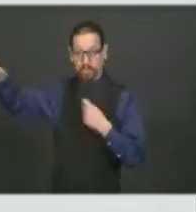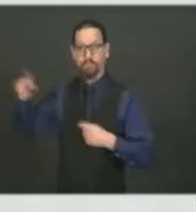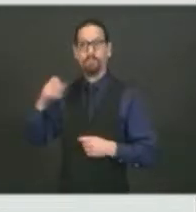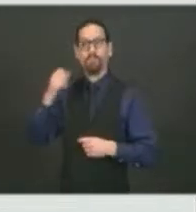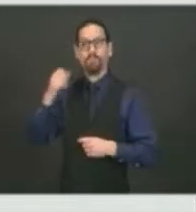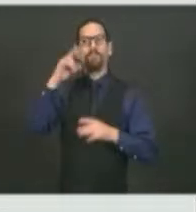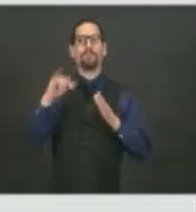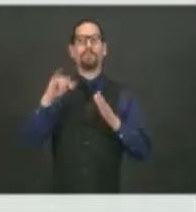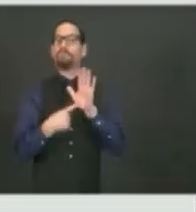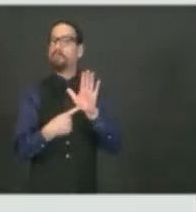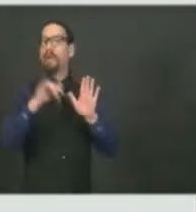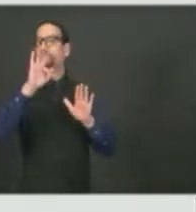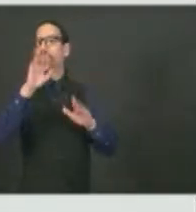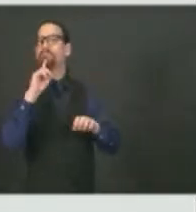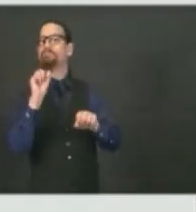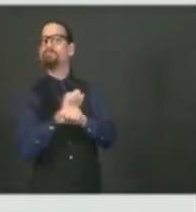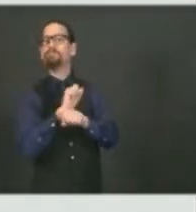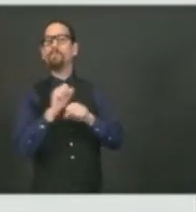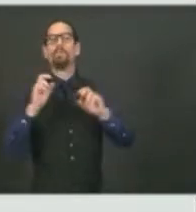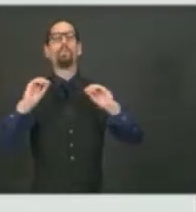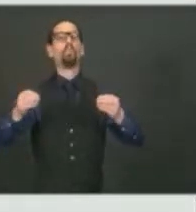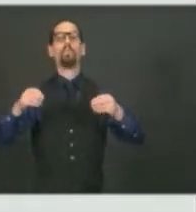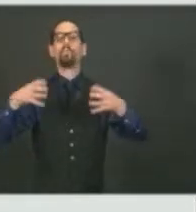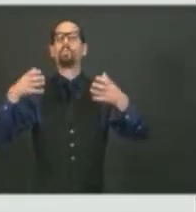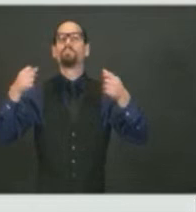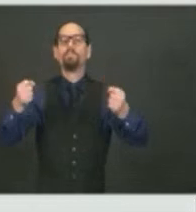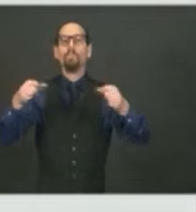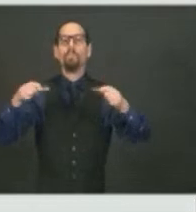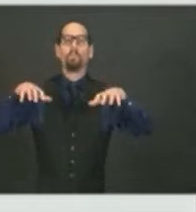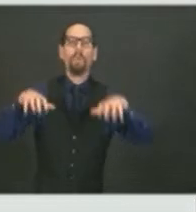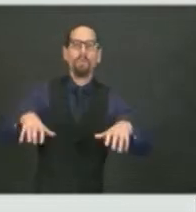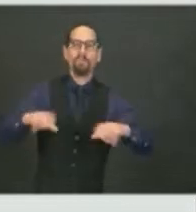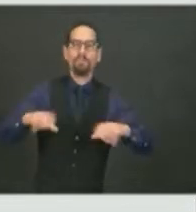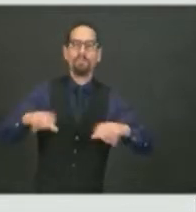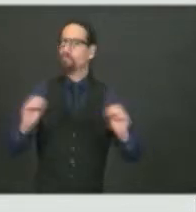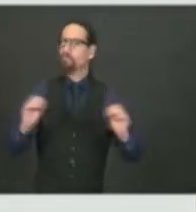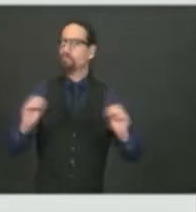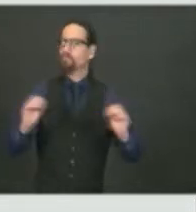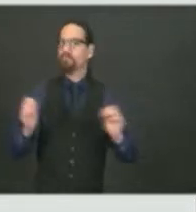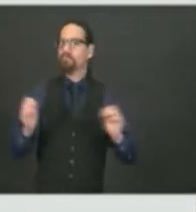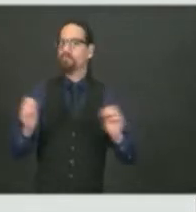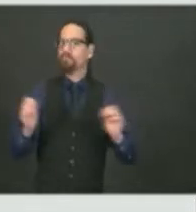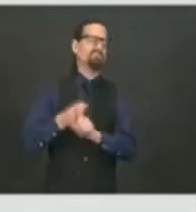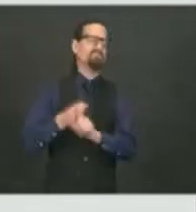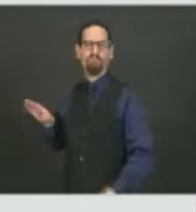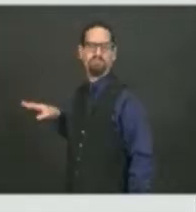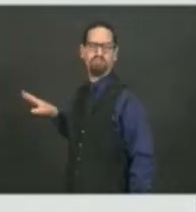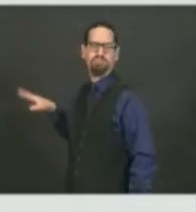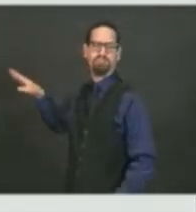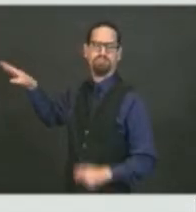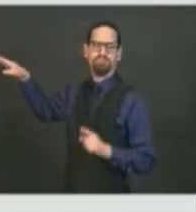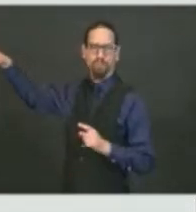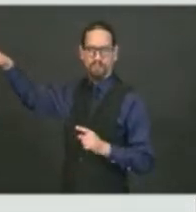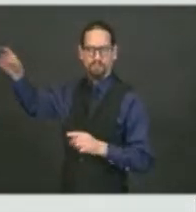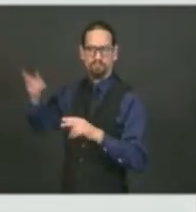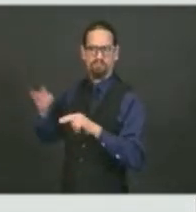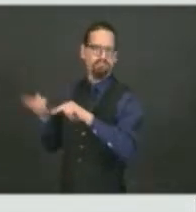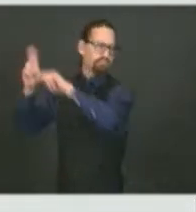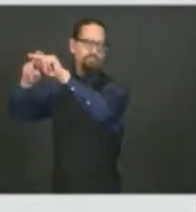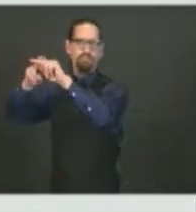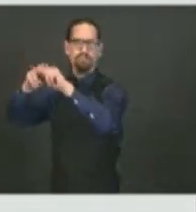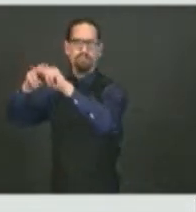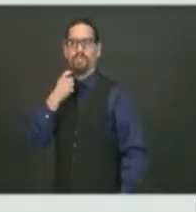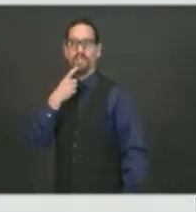pause. As you can see, the line just continues. It's a straight line up, reaching 800